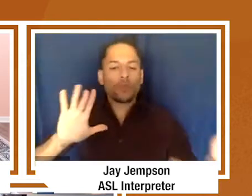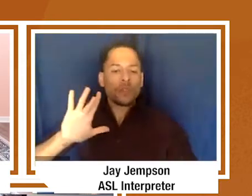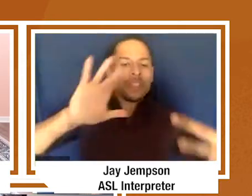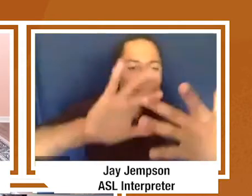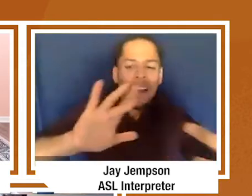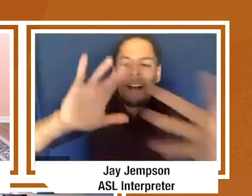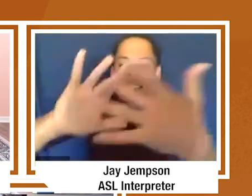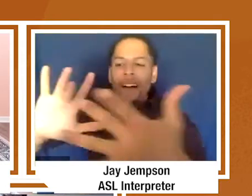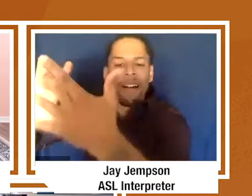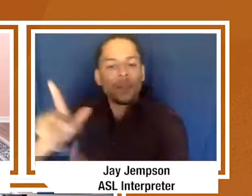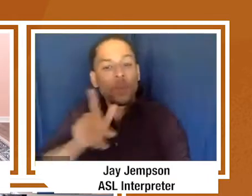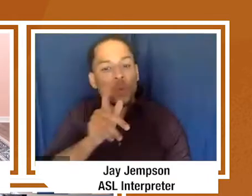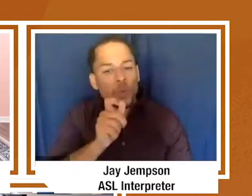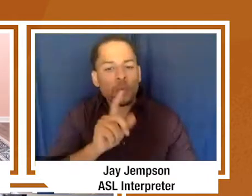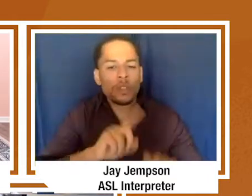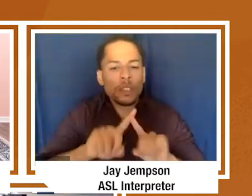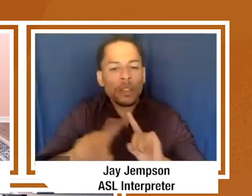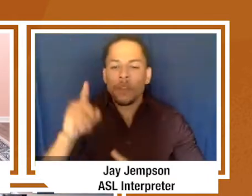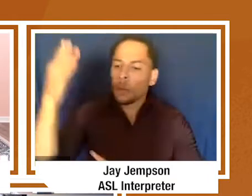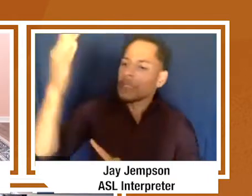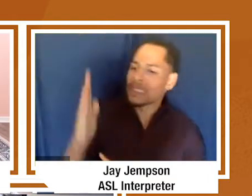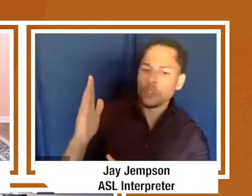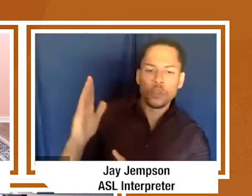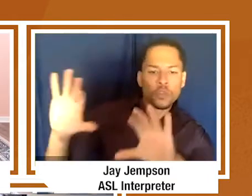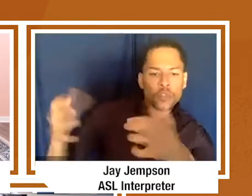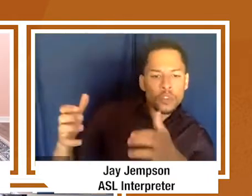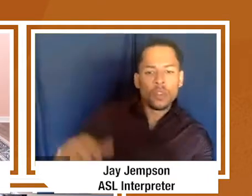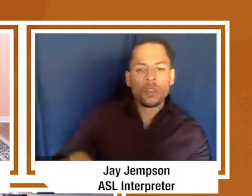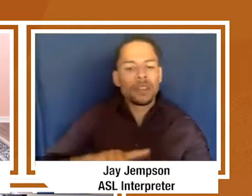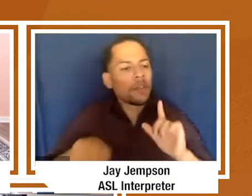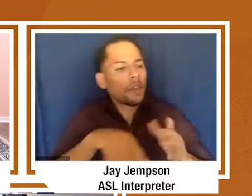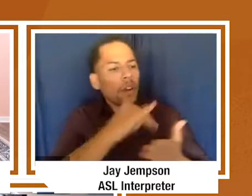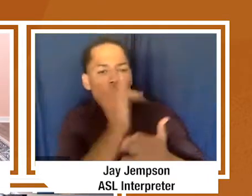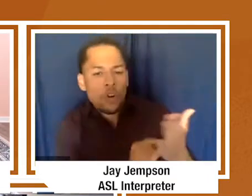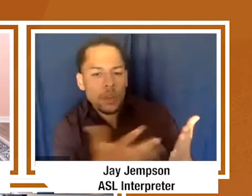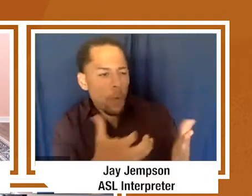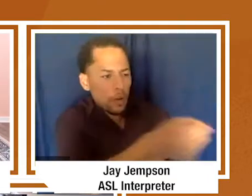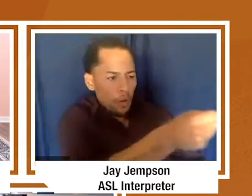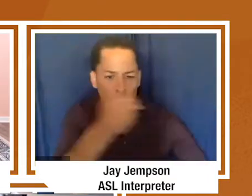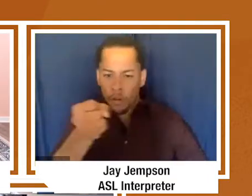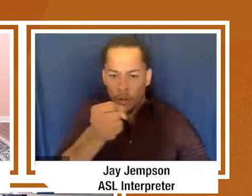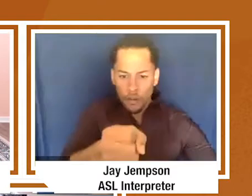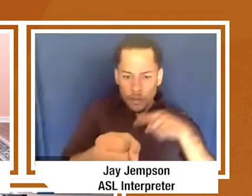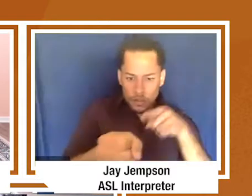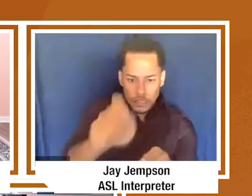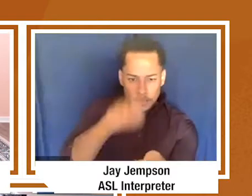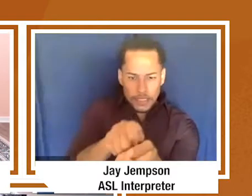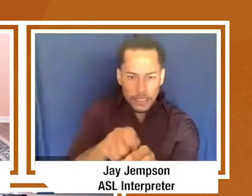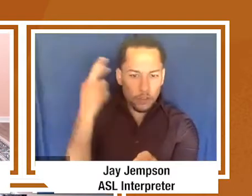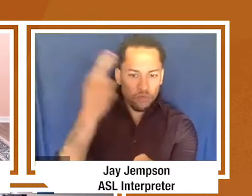reach to different presenters, and position our artists strategically, so